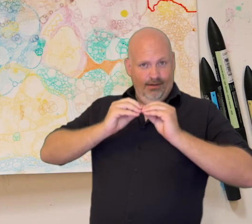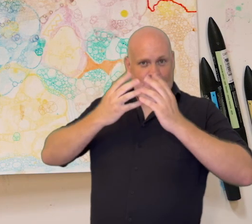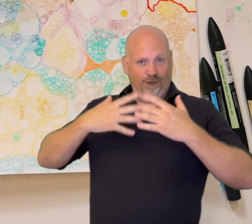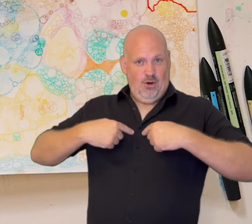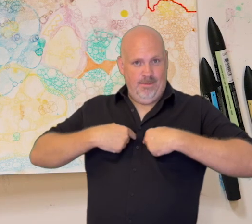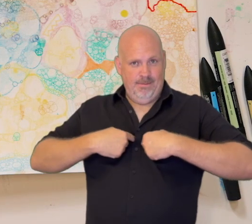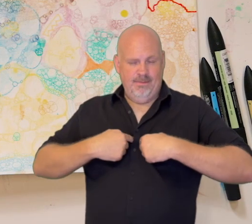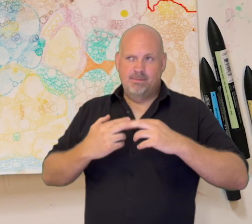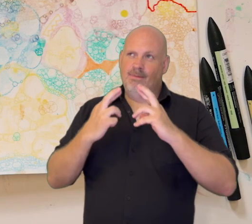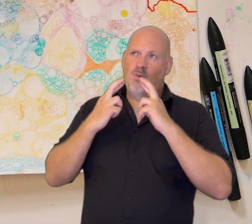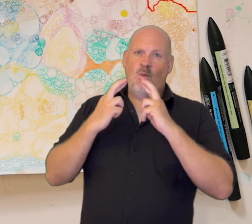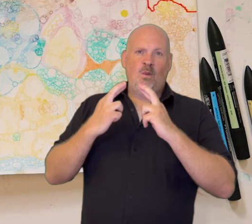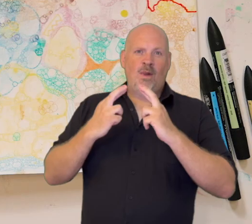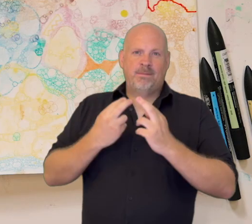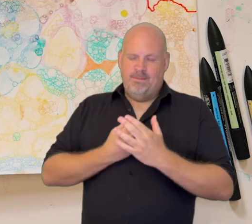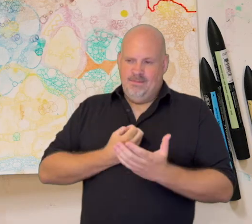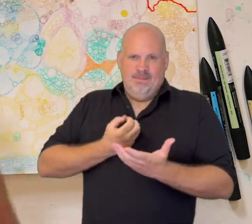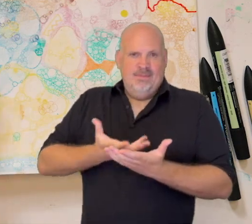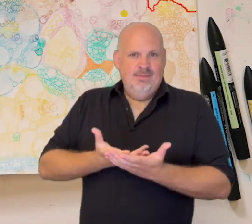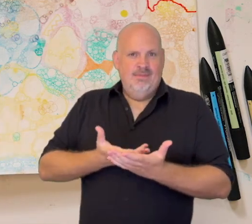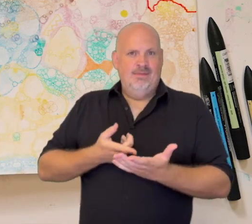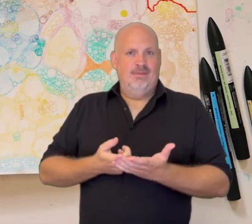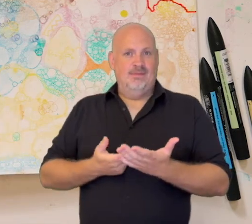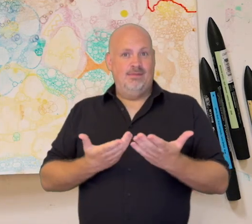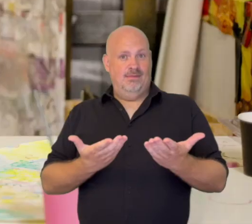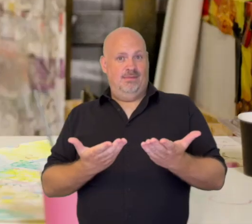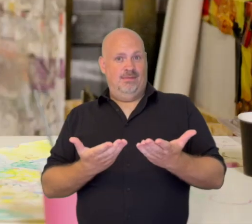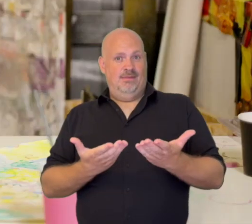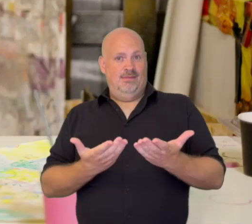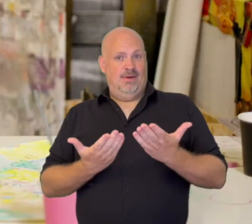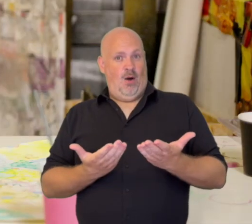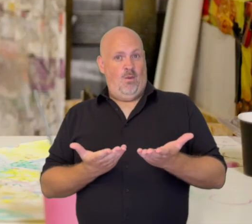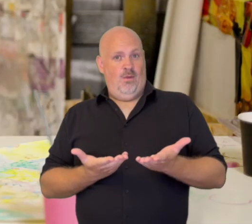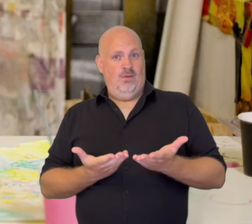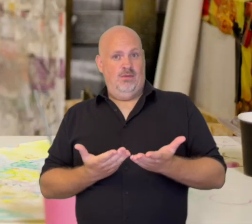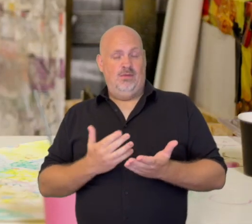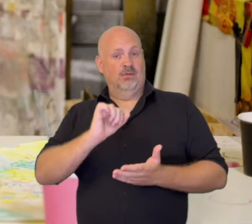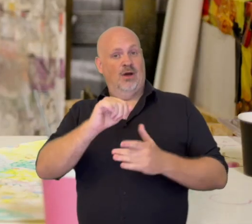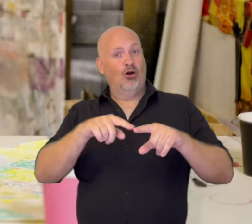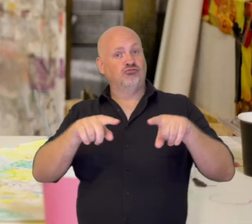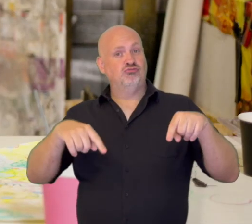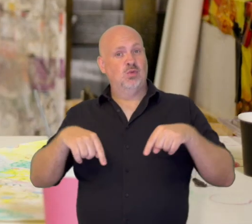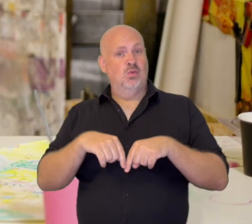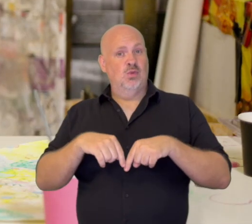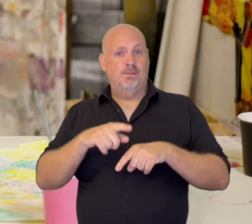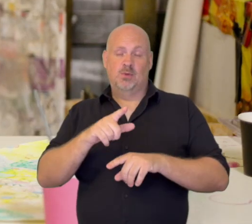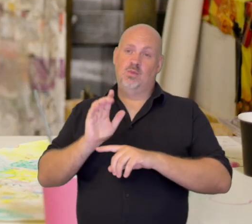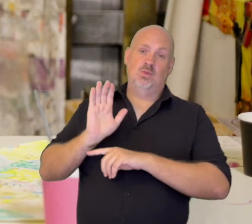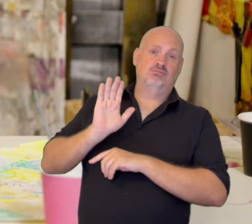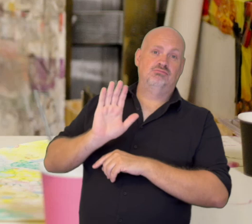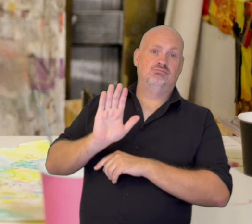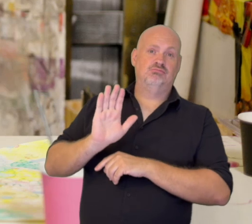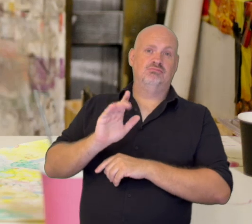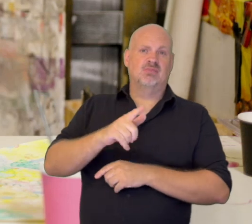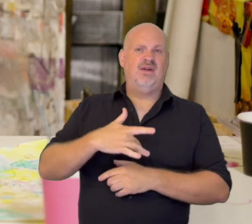a bit of hopefulness from us. Now, if you put this up in your room, and